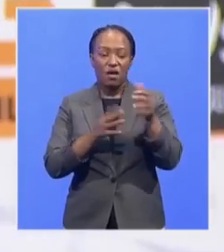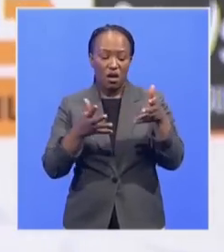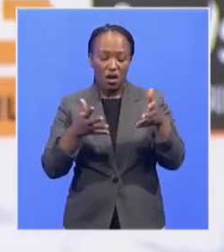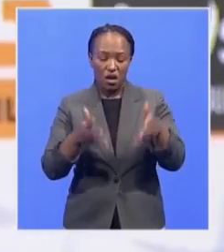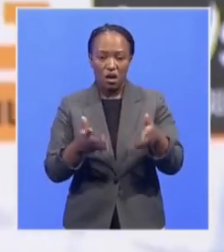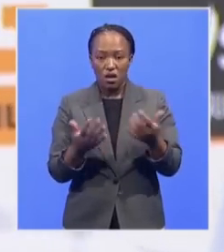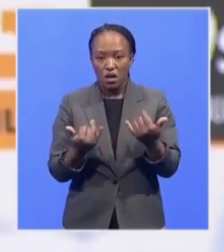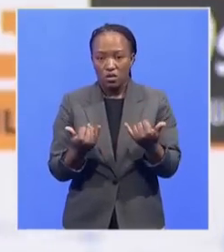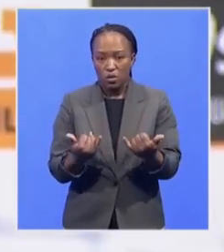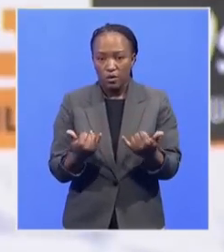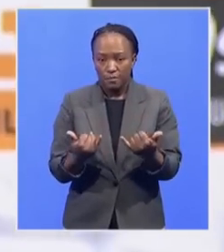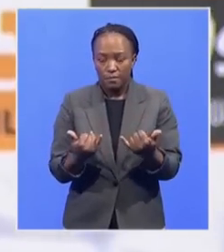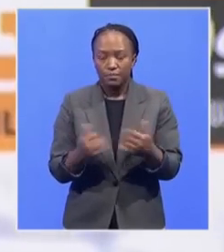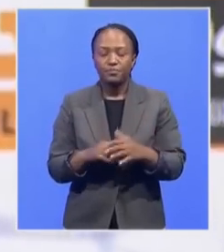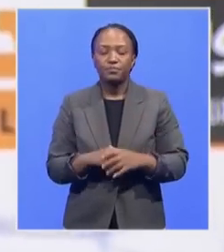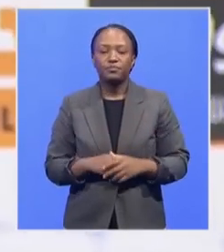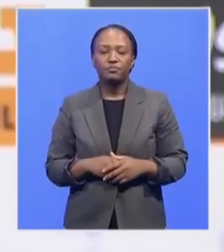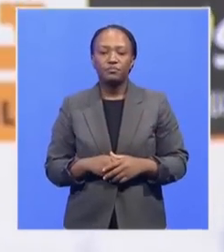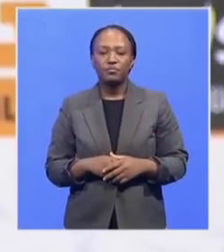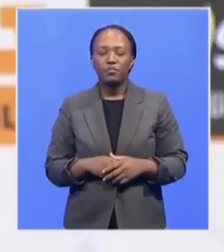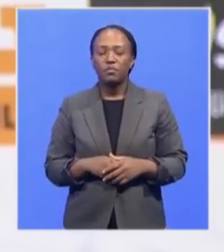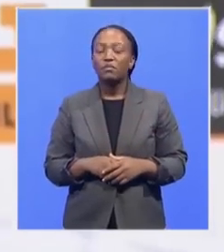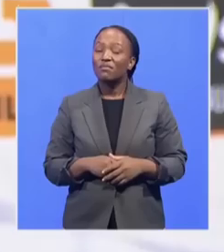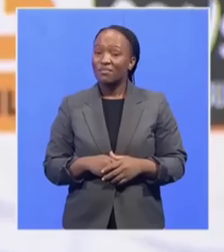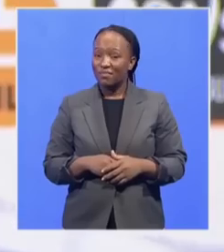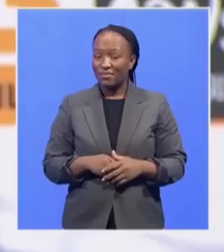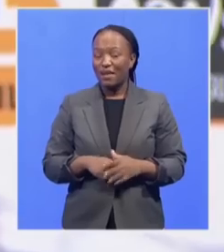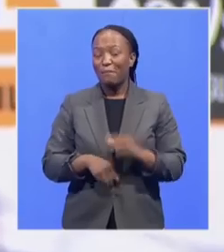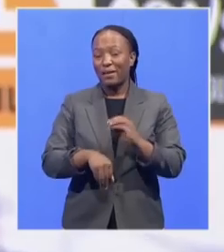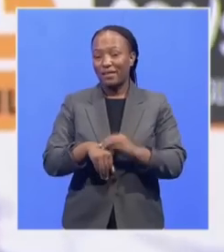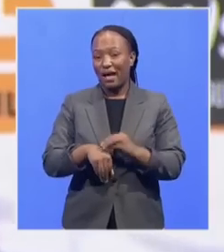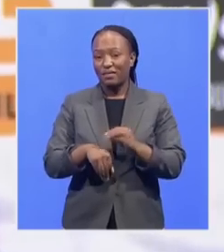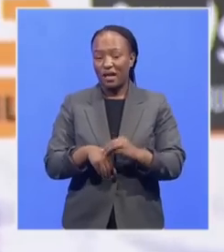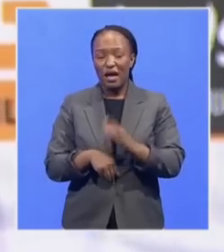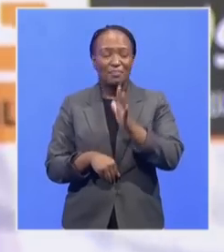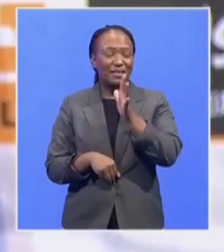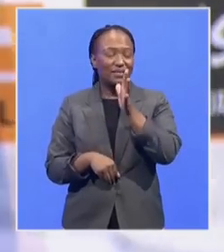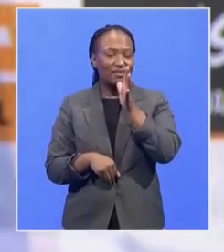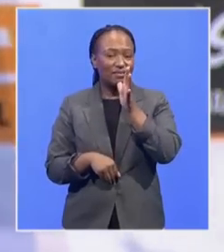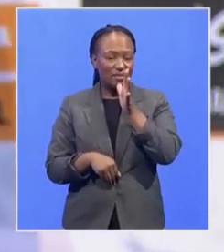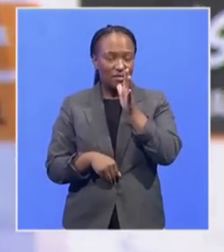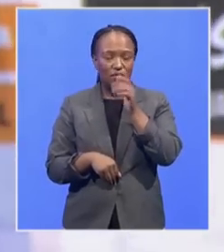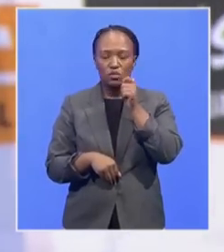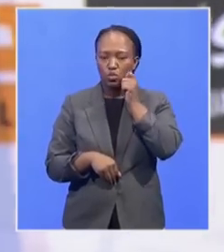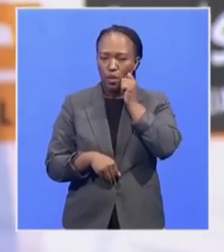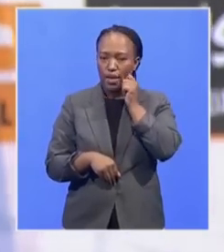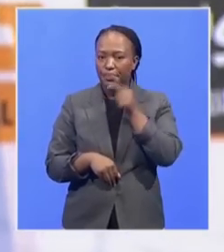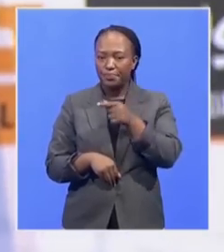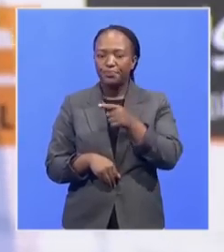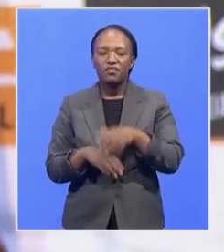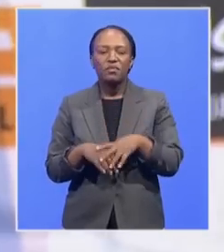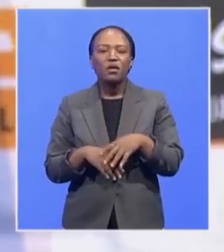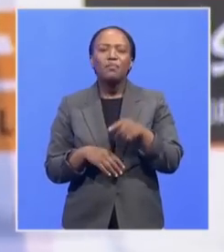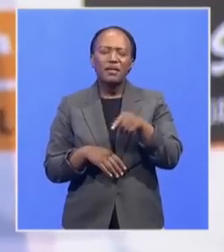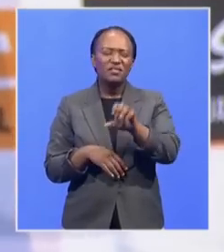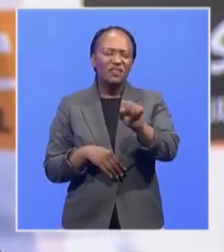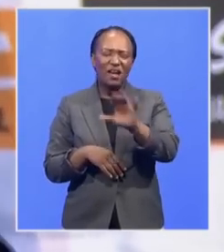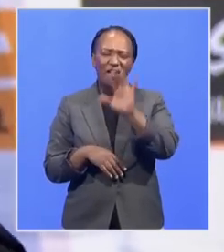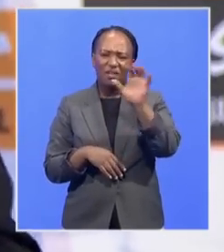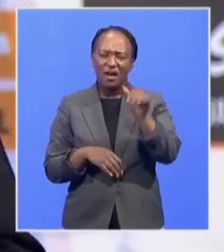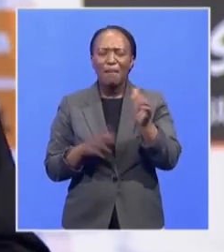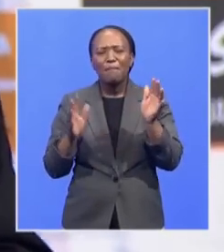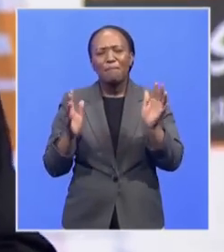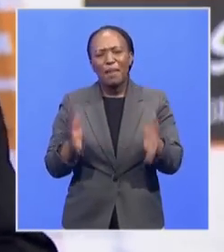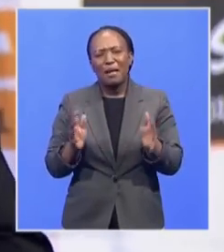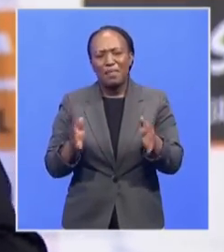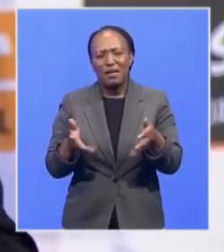gompieno ena le mathata mantsi empa ke yona South Africa fela e rena leng yona